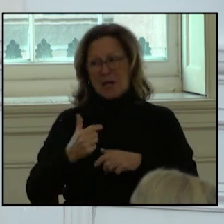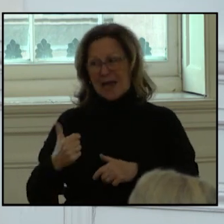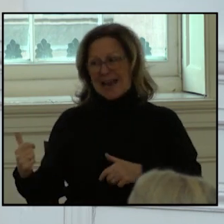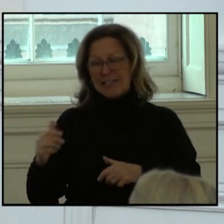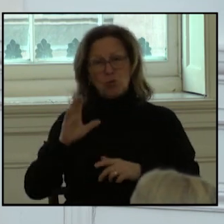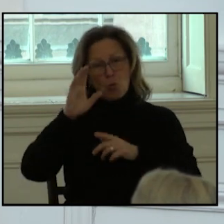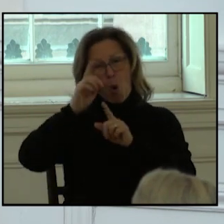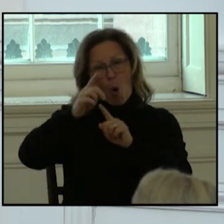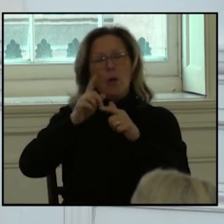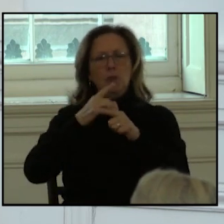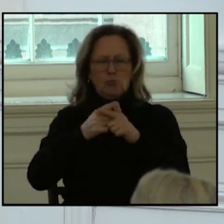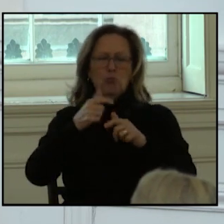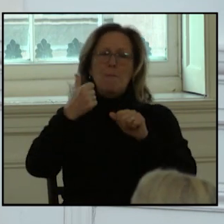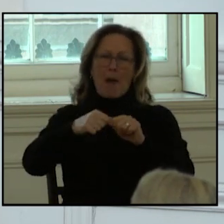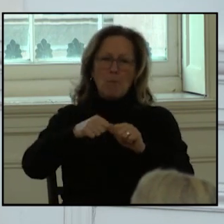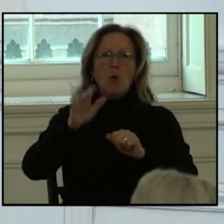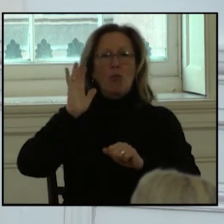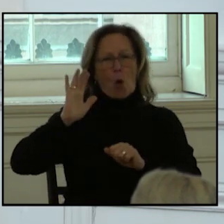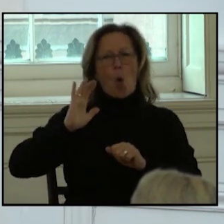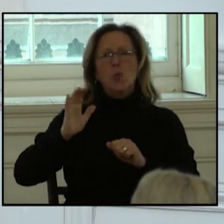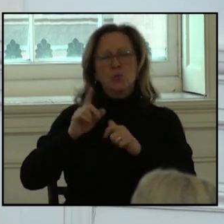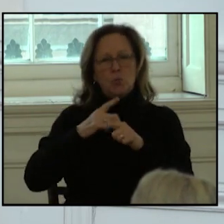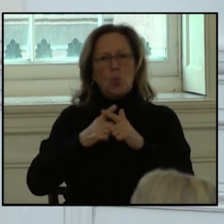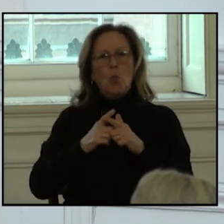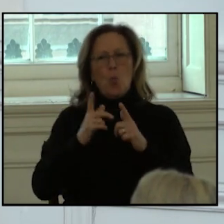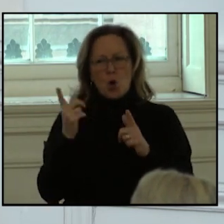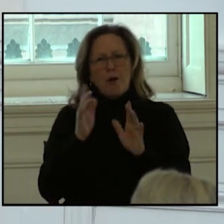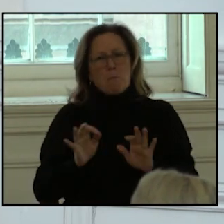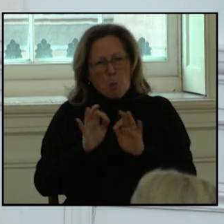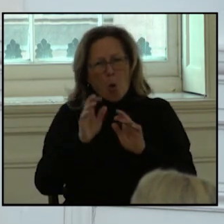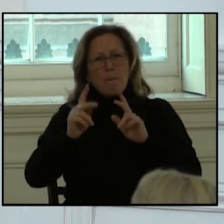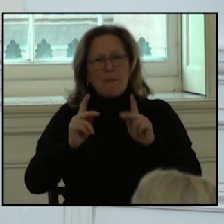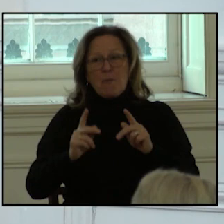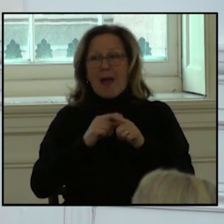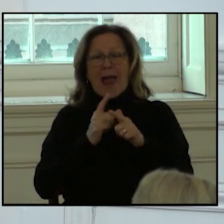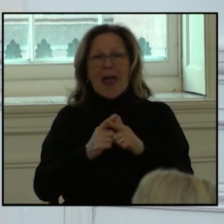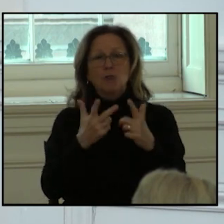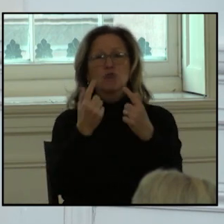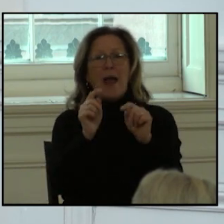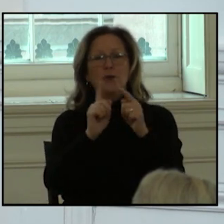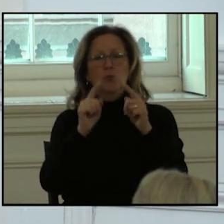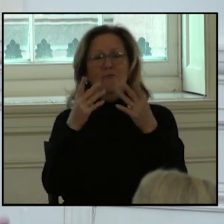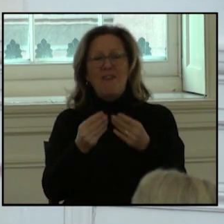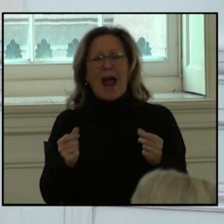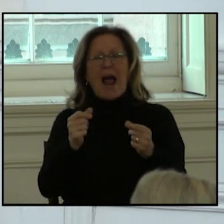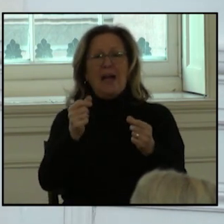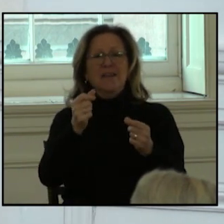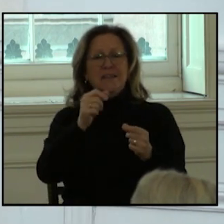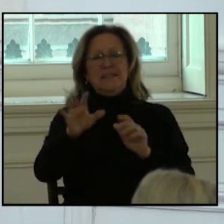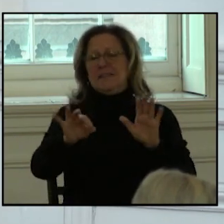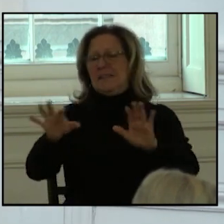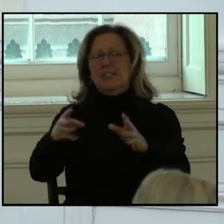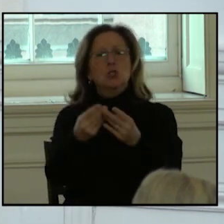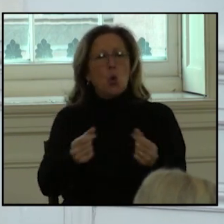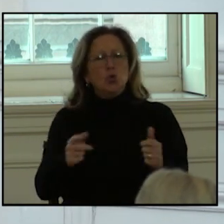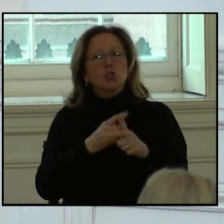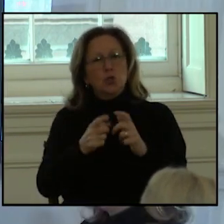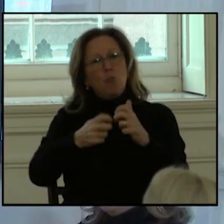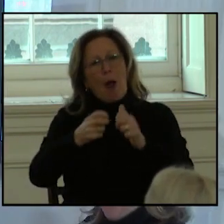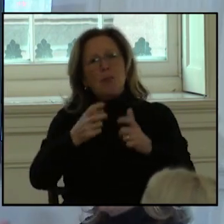apply critical thinking to our history as a means to find solutions to the many ripple effects today. So let's welcome our guests